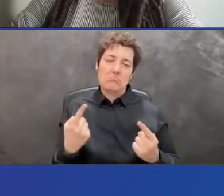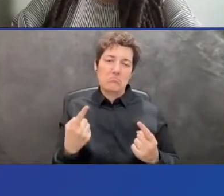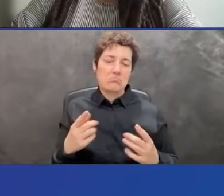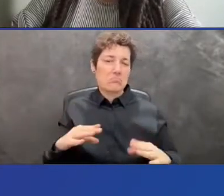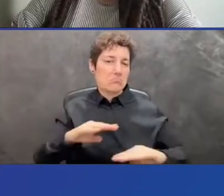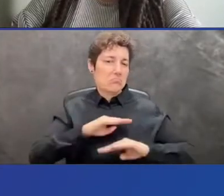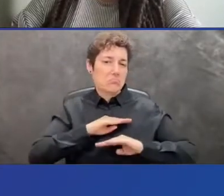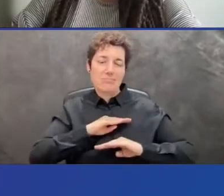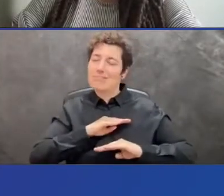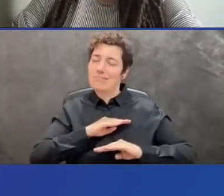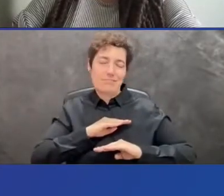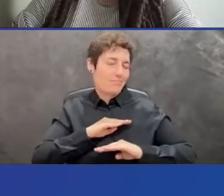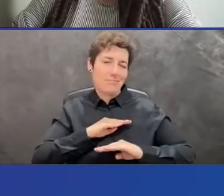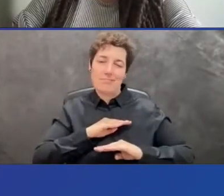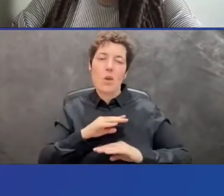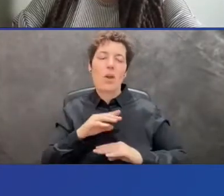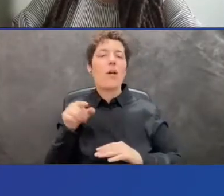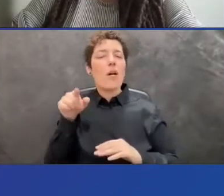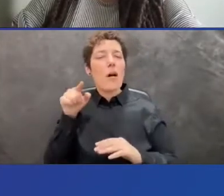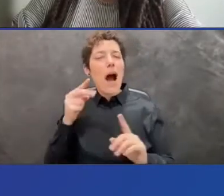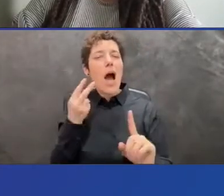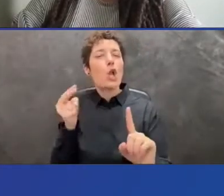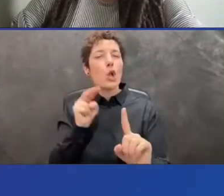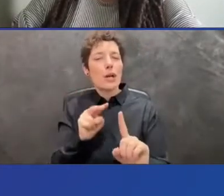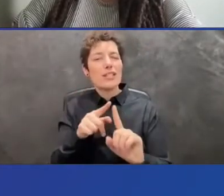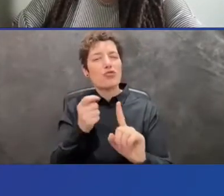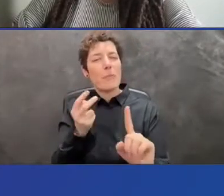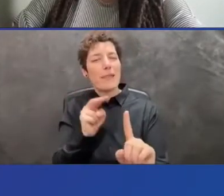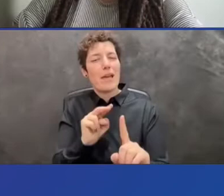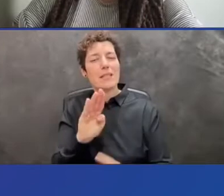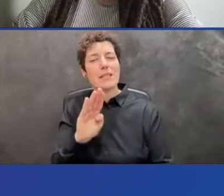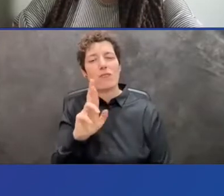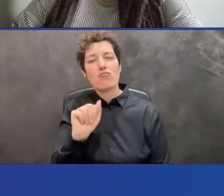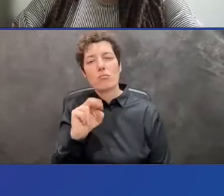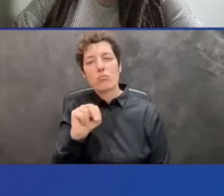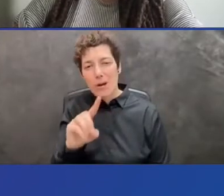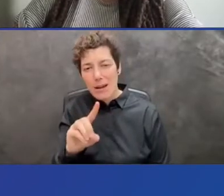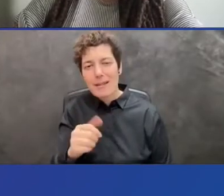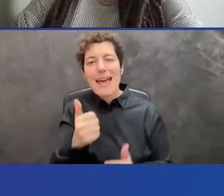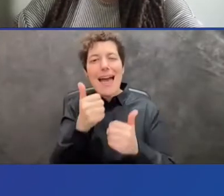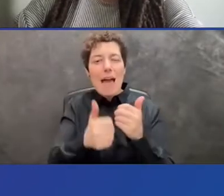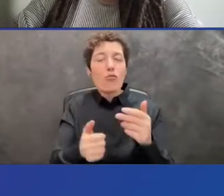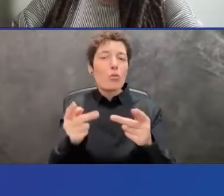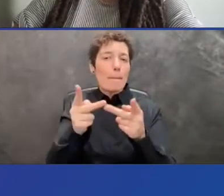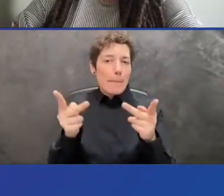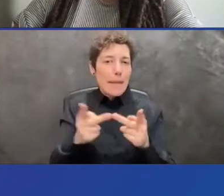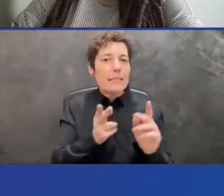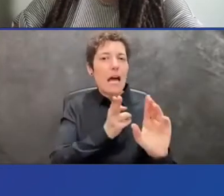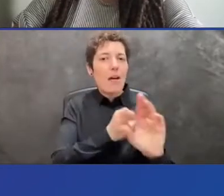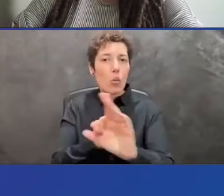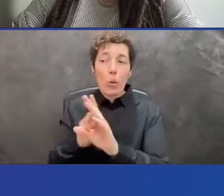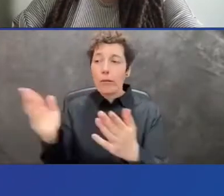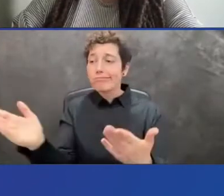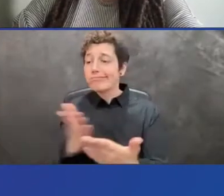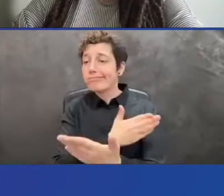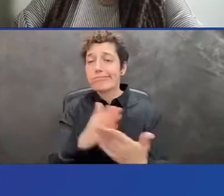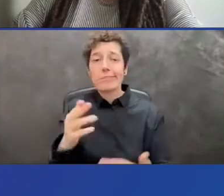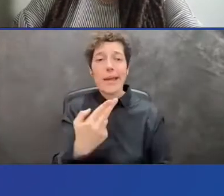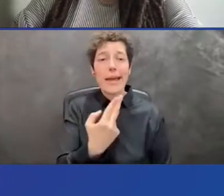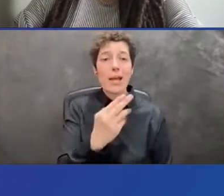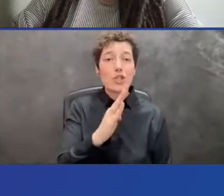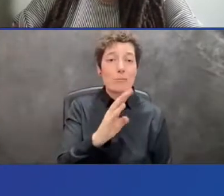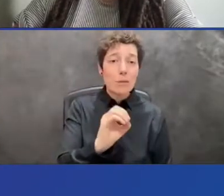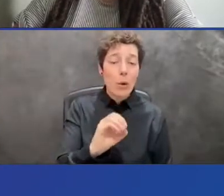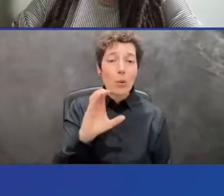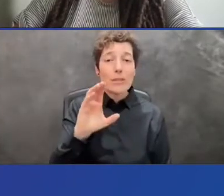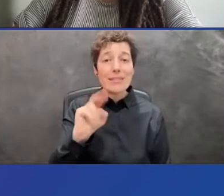brand lens, that there is a history and a legacy for almost every place that I've worked, from HBO to CNN to BET